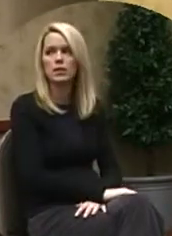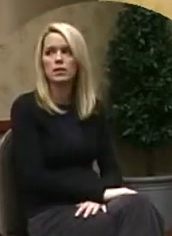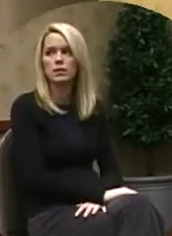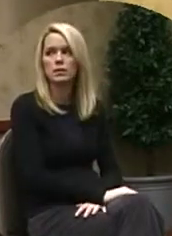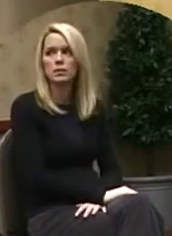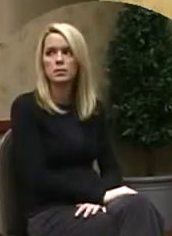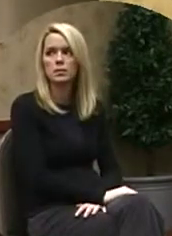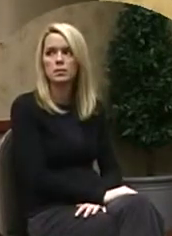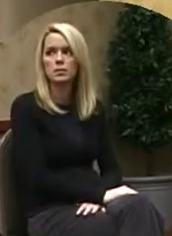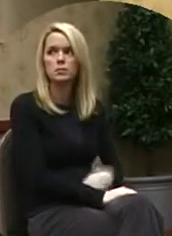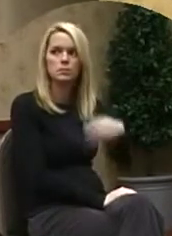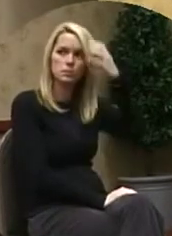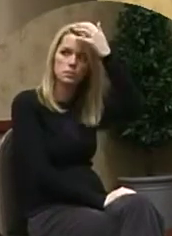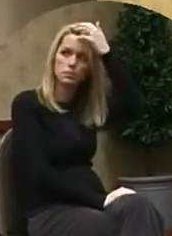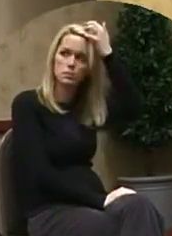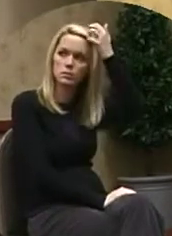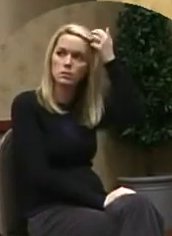Okay.